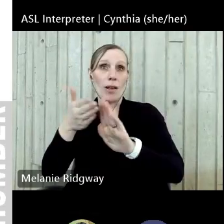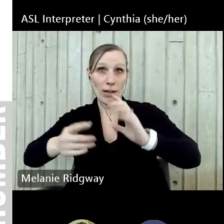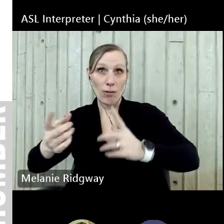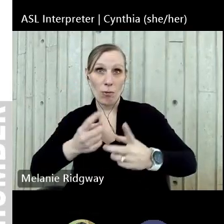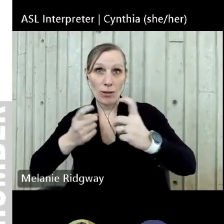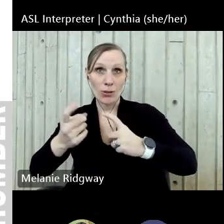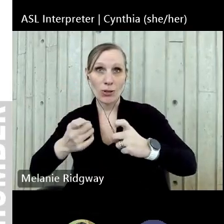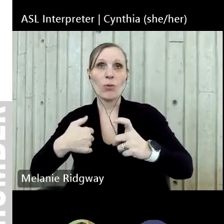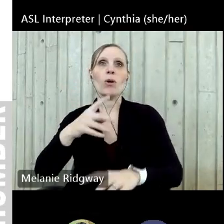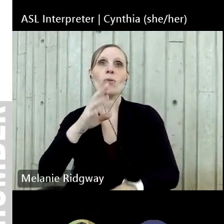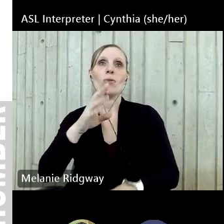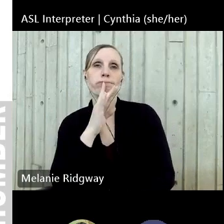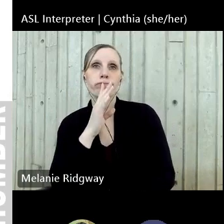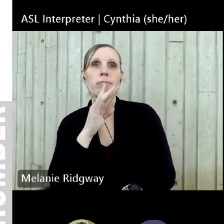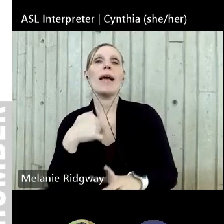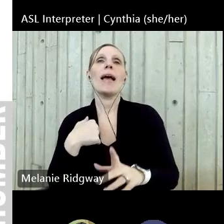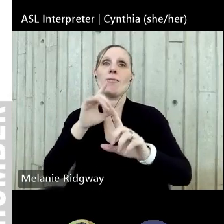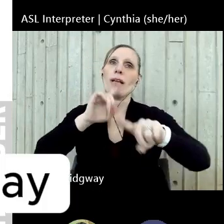Thank you, Niall.